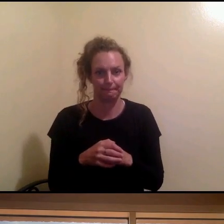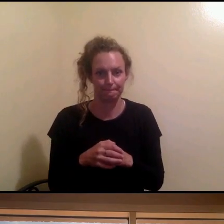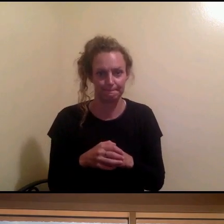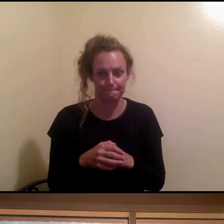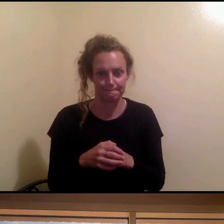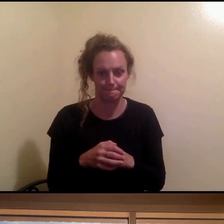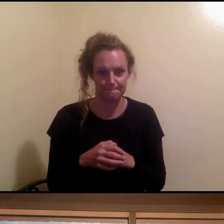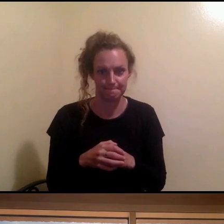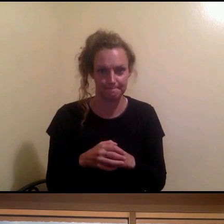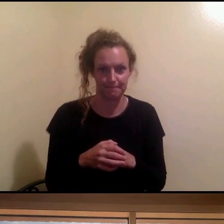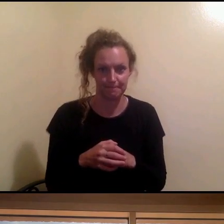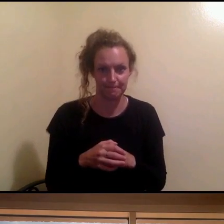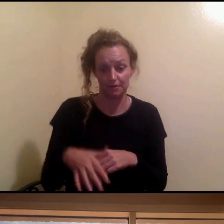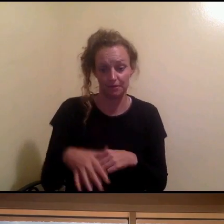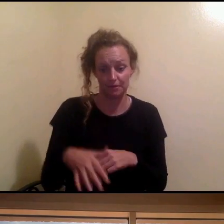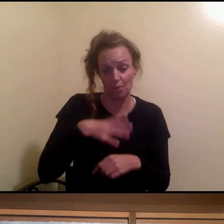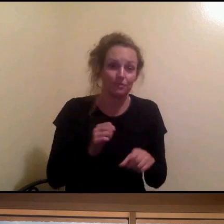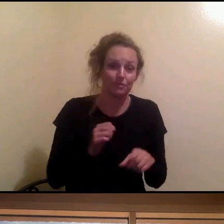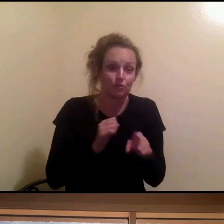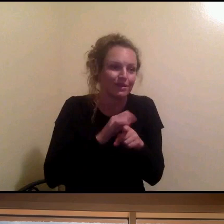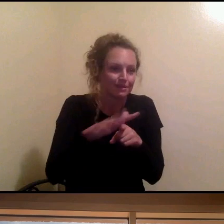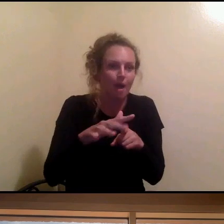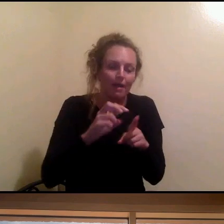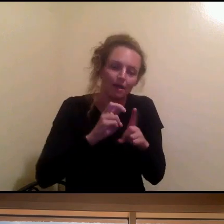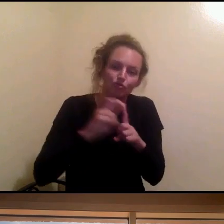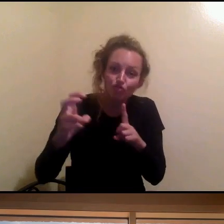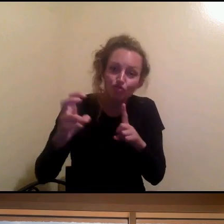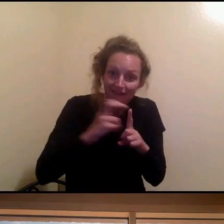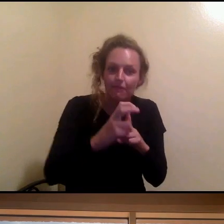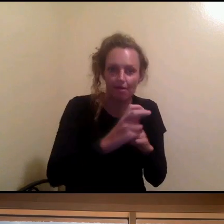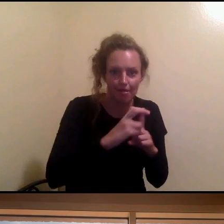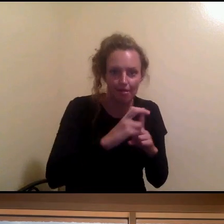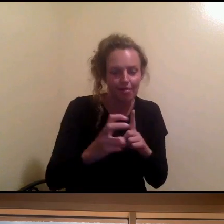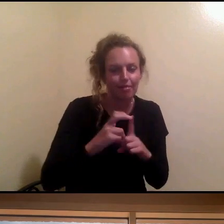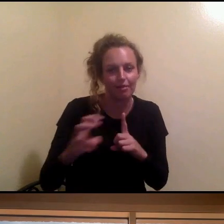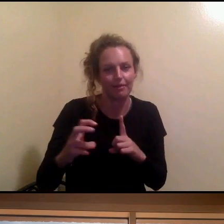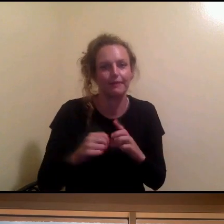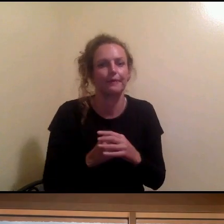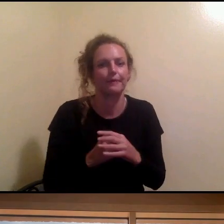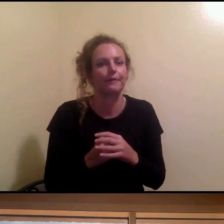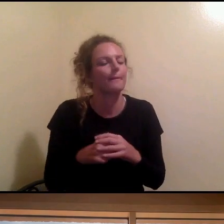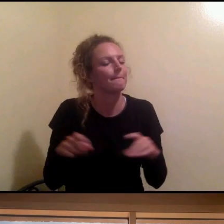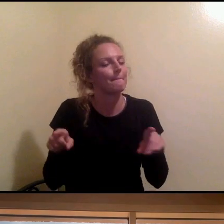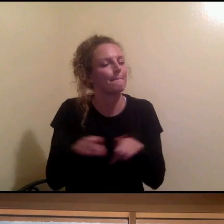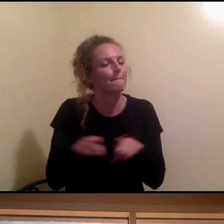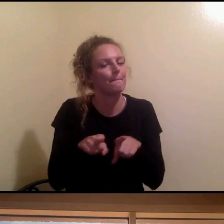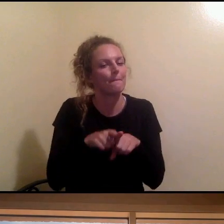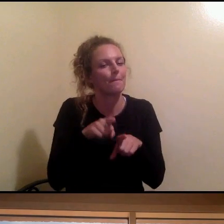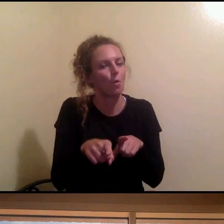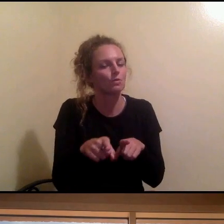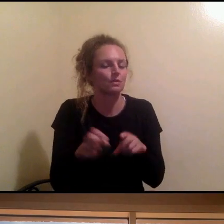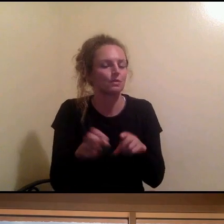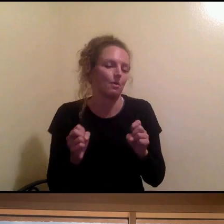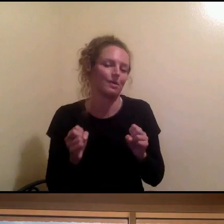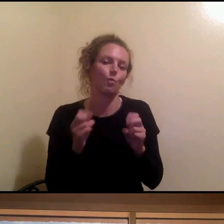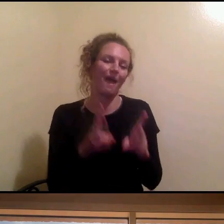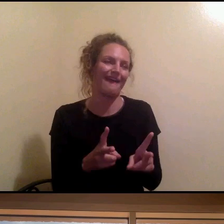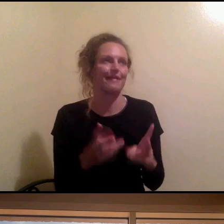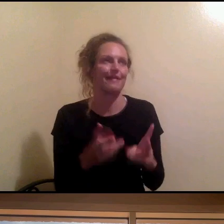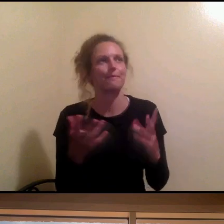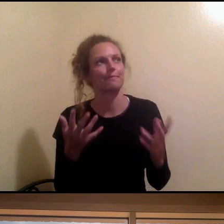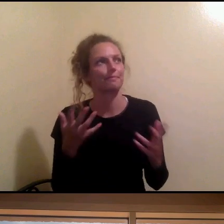travel and at its lead. But it also does it in a way that leverages a lot of, let's call it modern